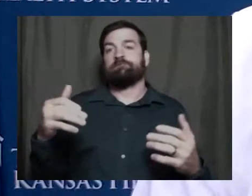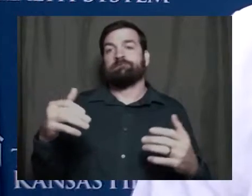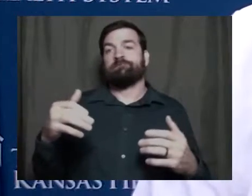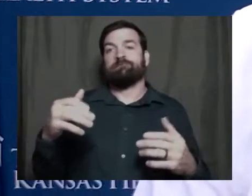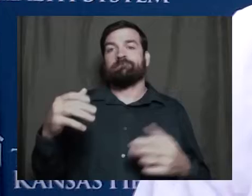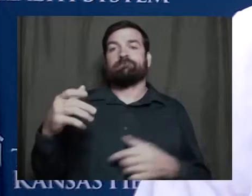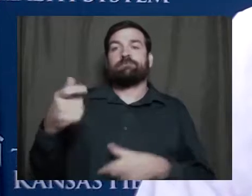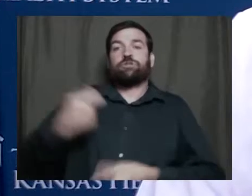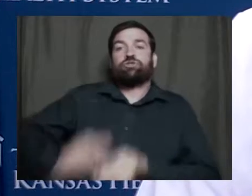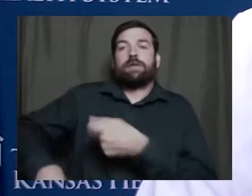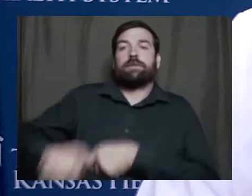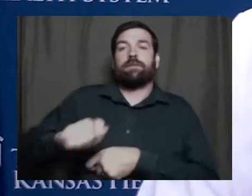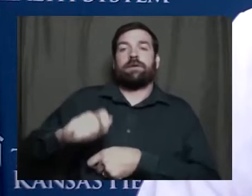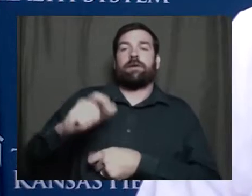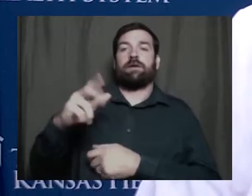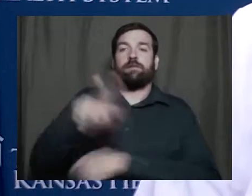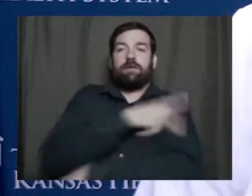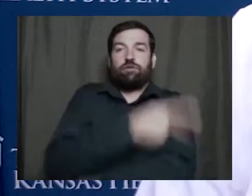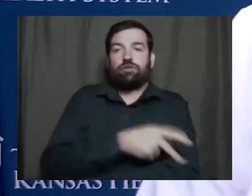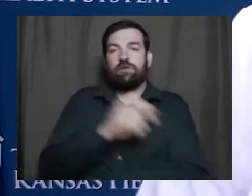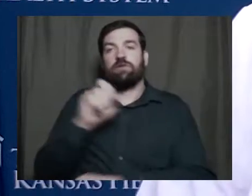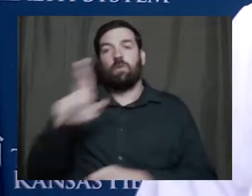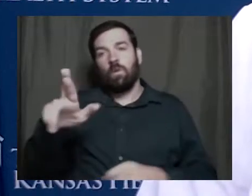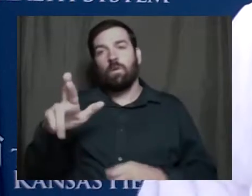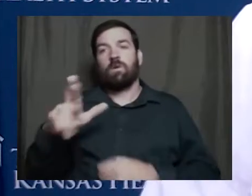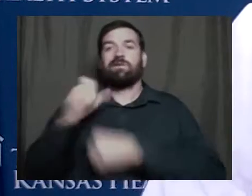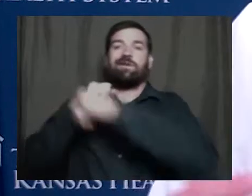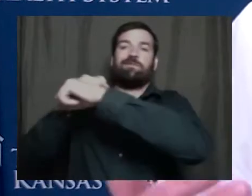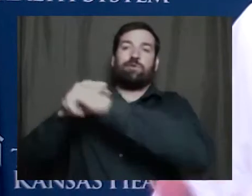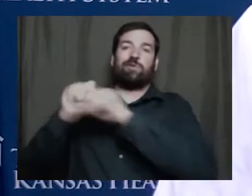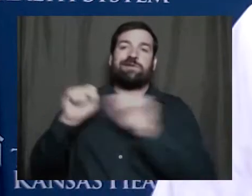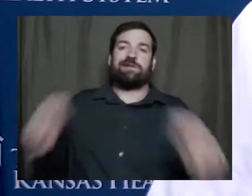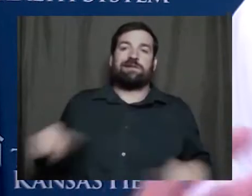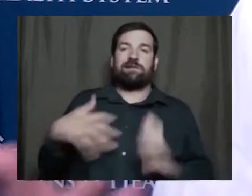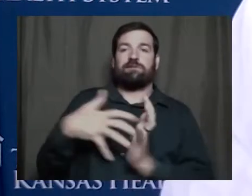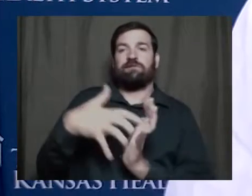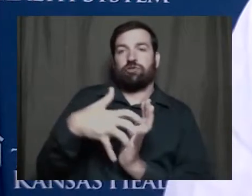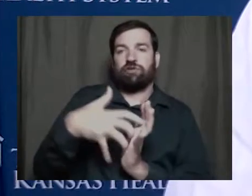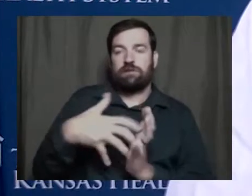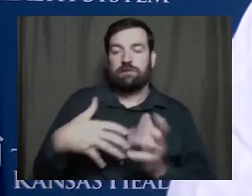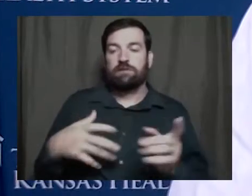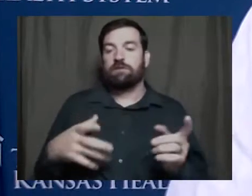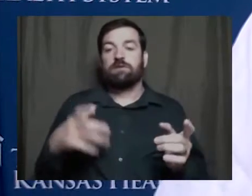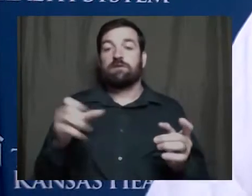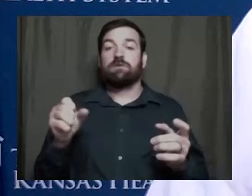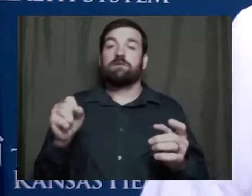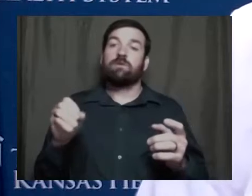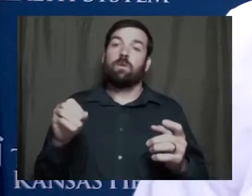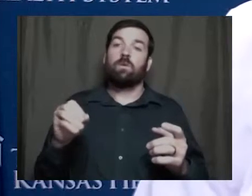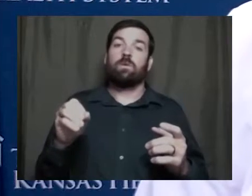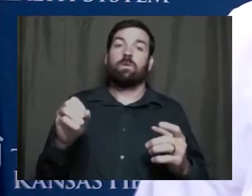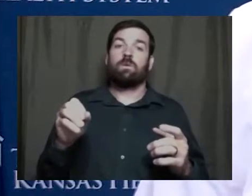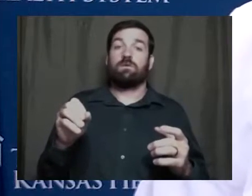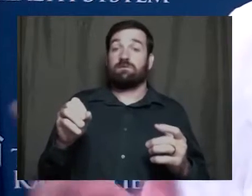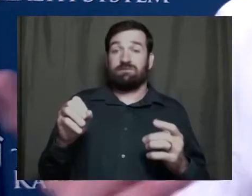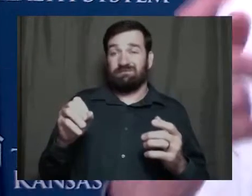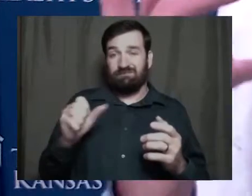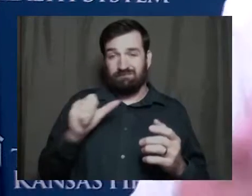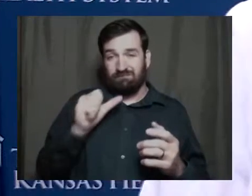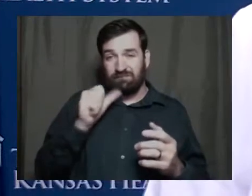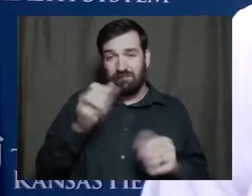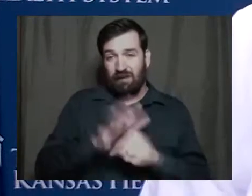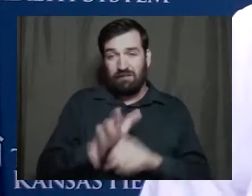or some other immunodeficiency issues. So I really just think it's a matter of the lack of infection prevention stuff that's kind